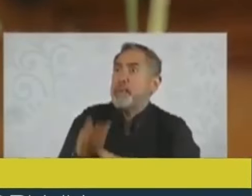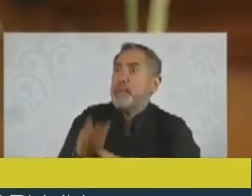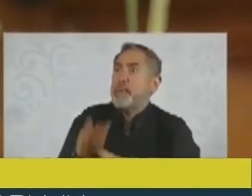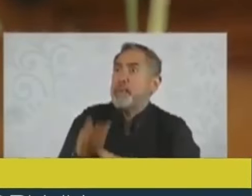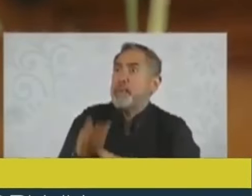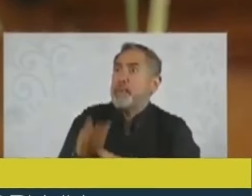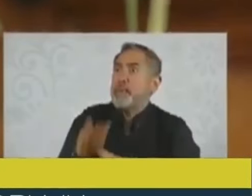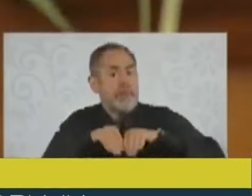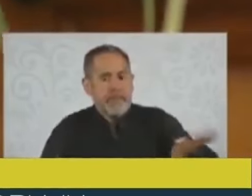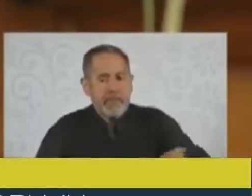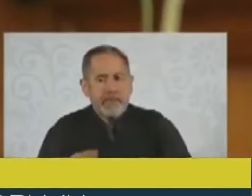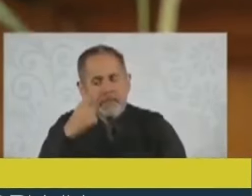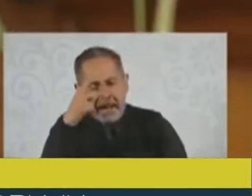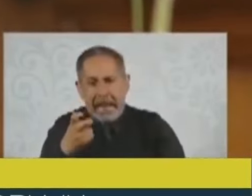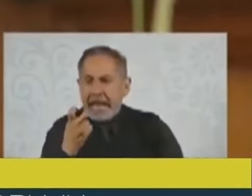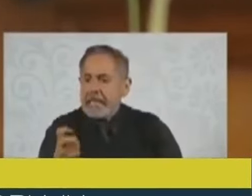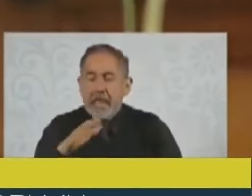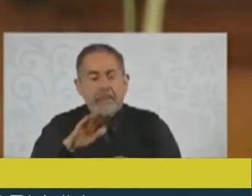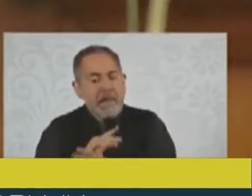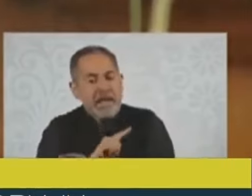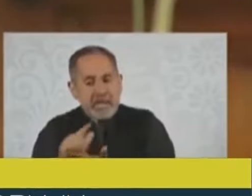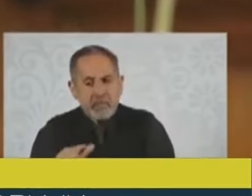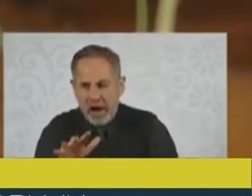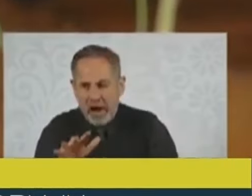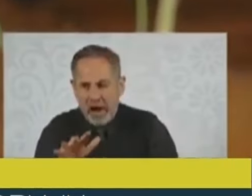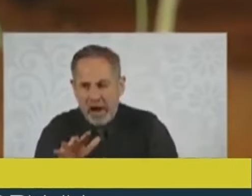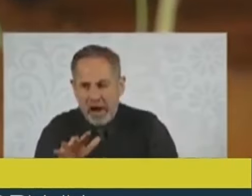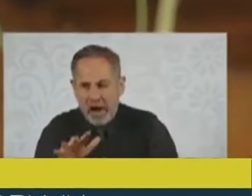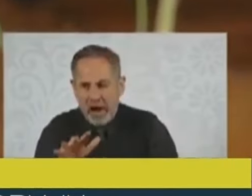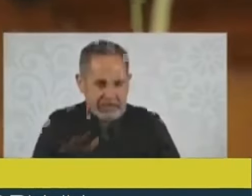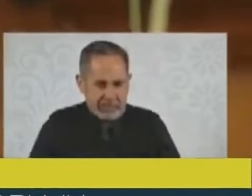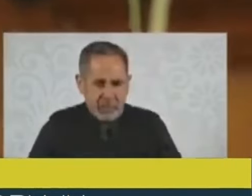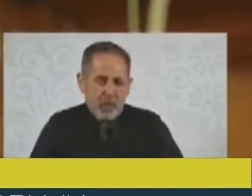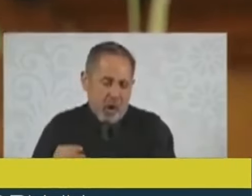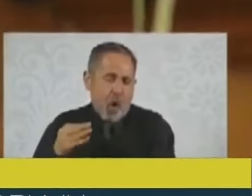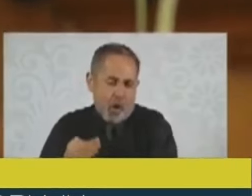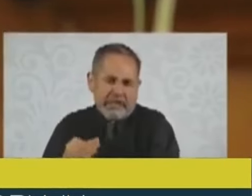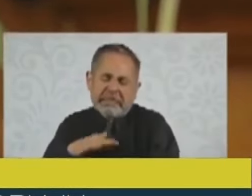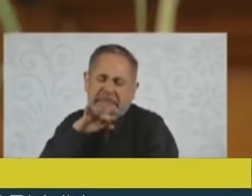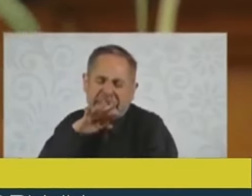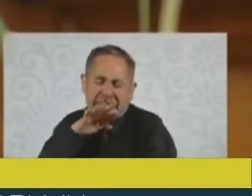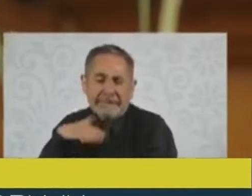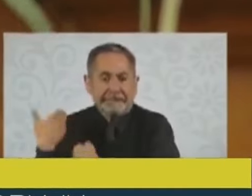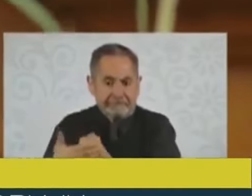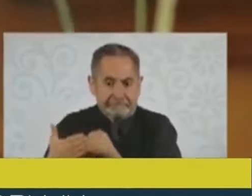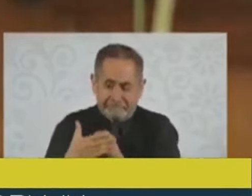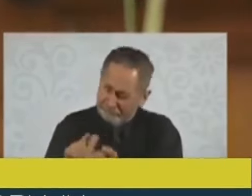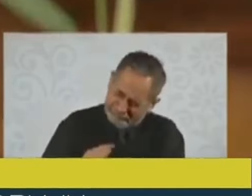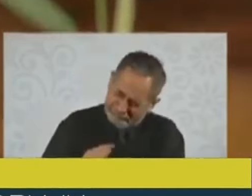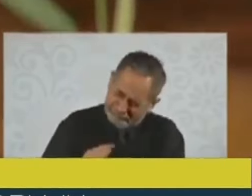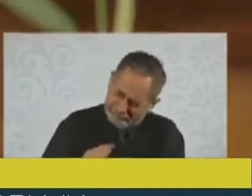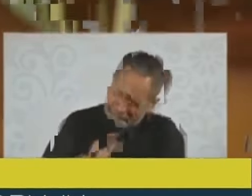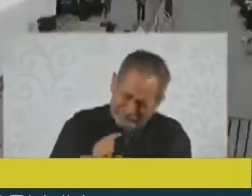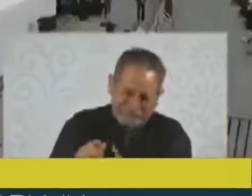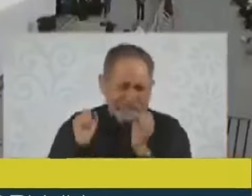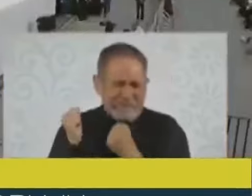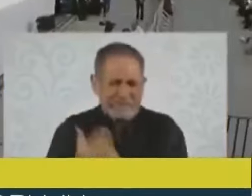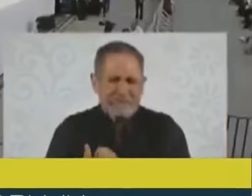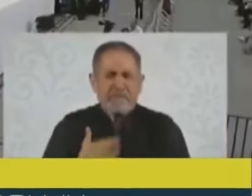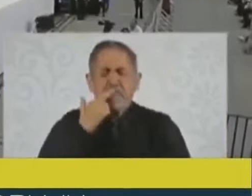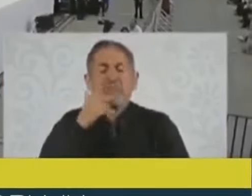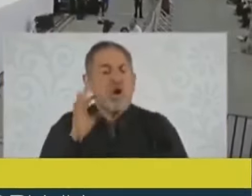water treatment plants, plants for recycling that will allow us to clean this municipality, one of the most